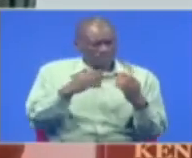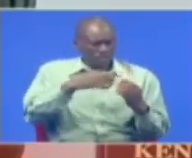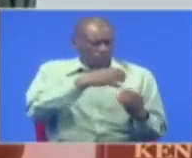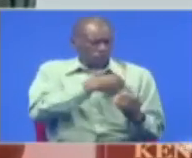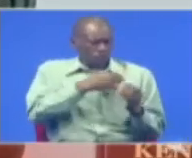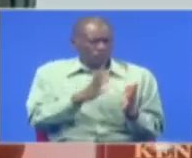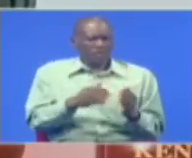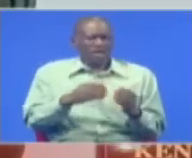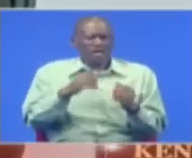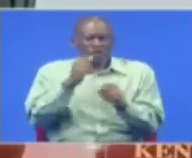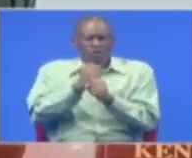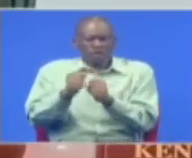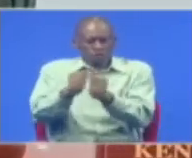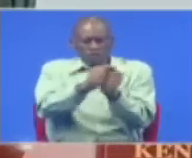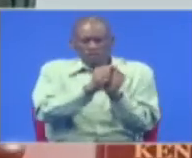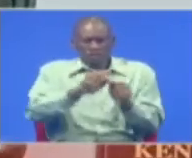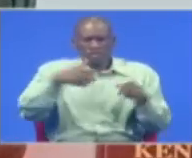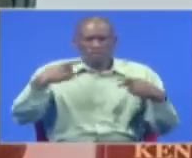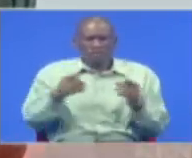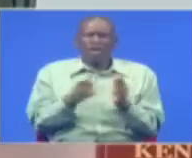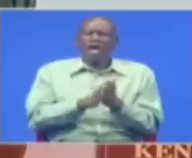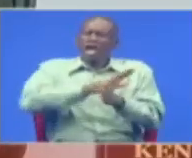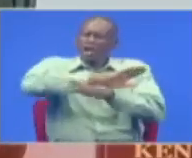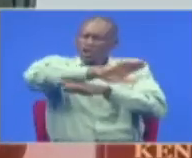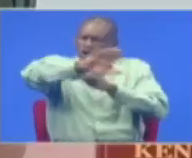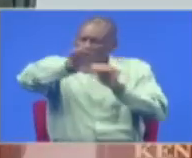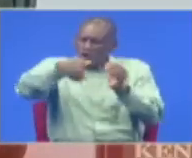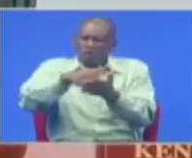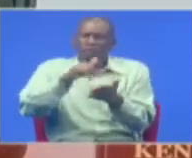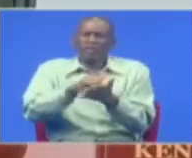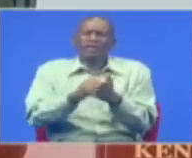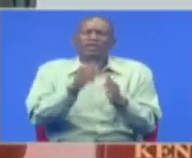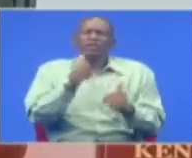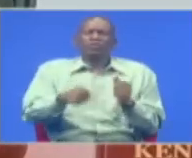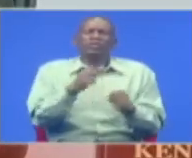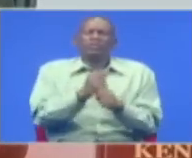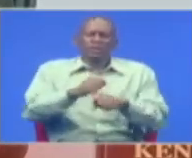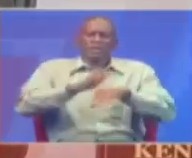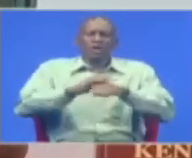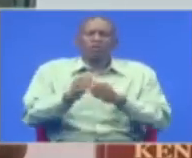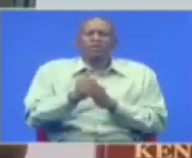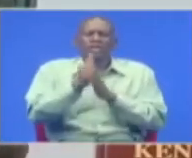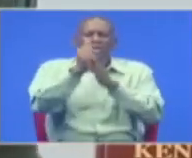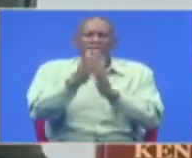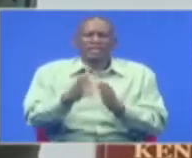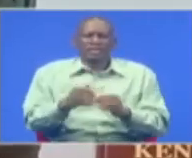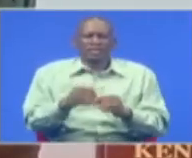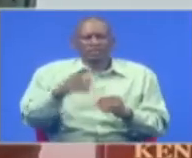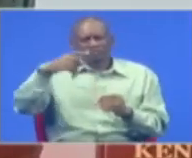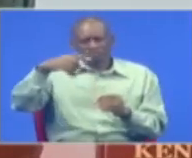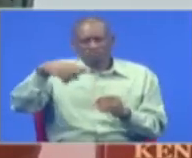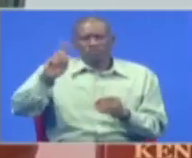collegial, and all that that makes a good leader tick.